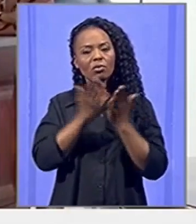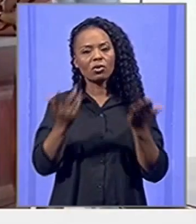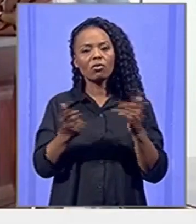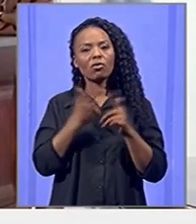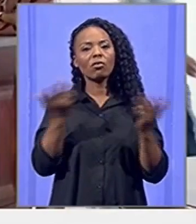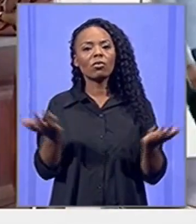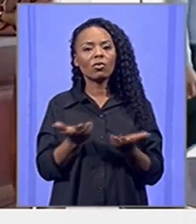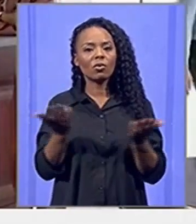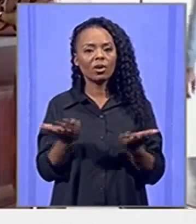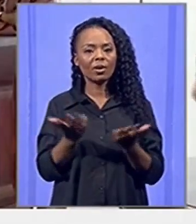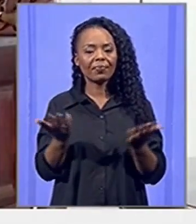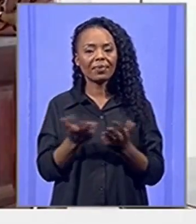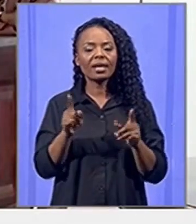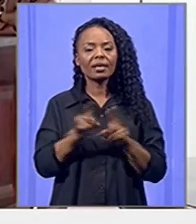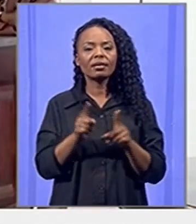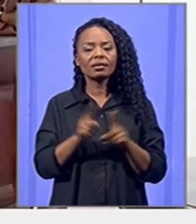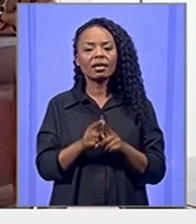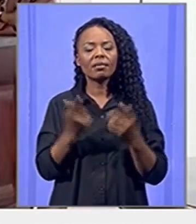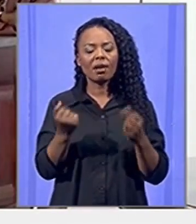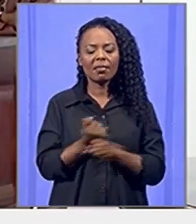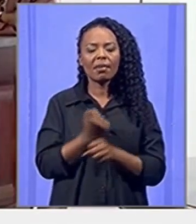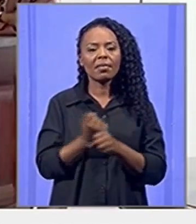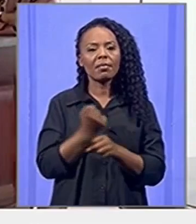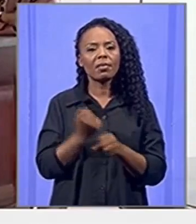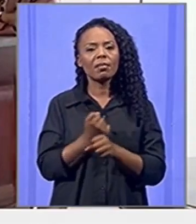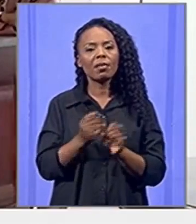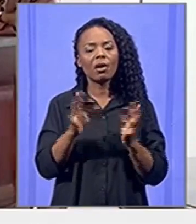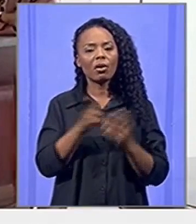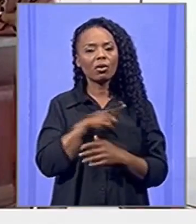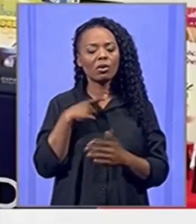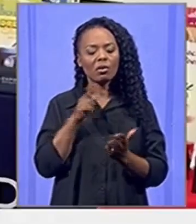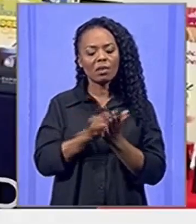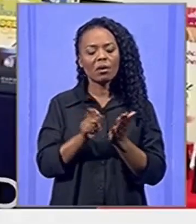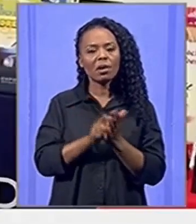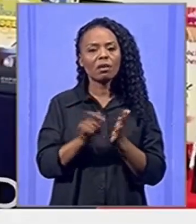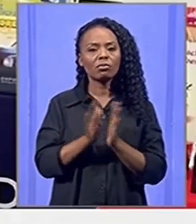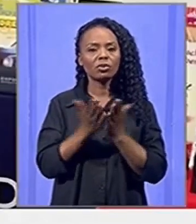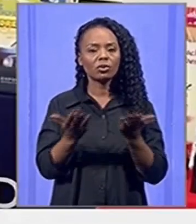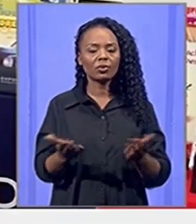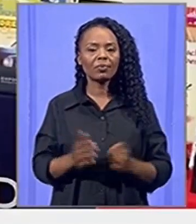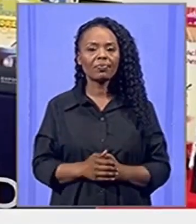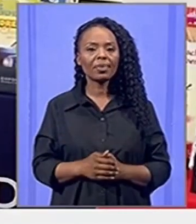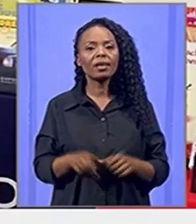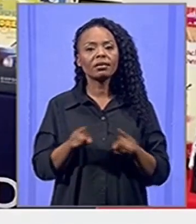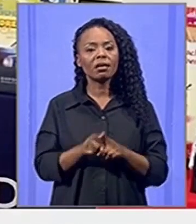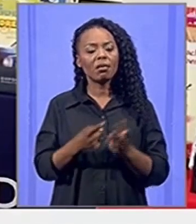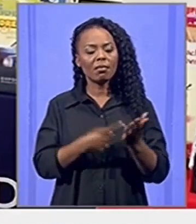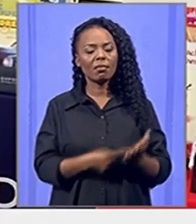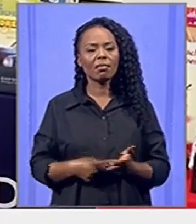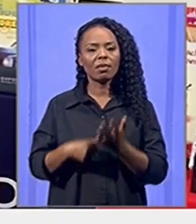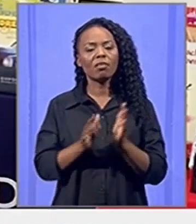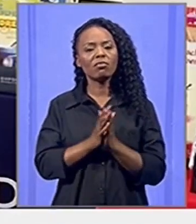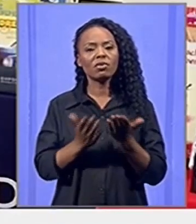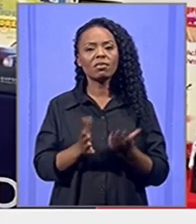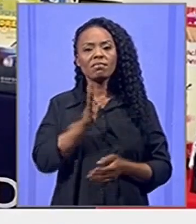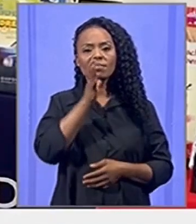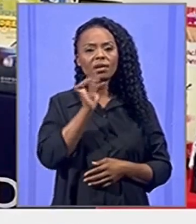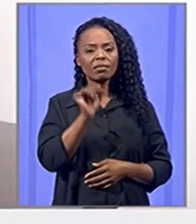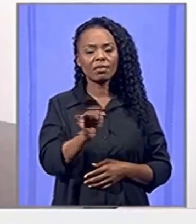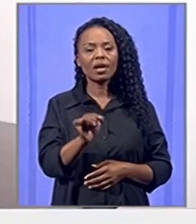kae le hore ho nkile mosebetsi o mokae hore ba ngole dibuka tseo. Ke moo ho buisanweng ka dibuka tse ngata,